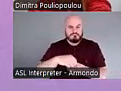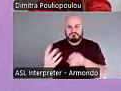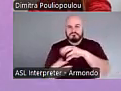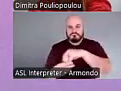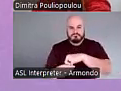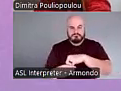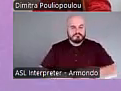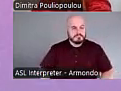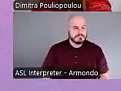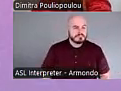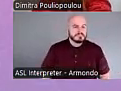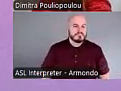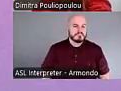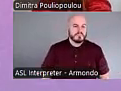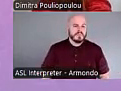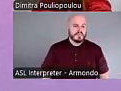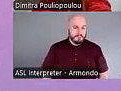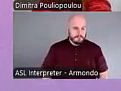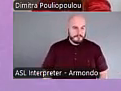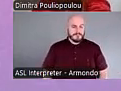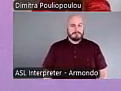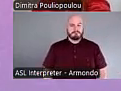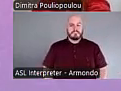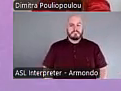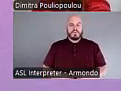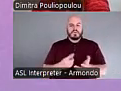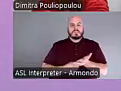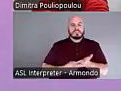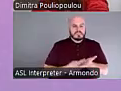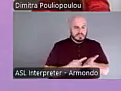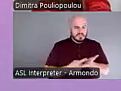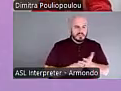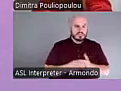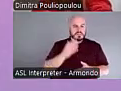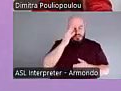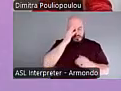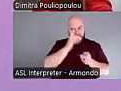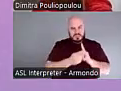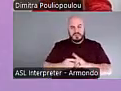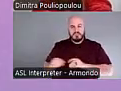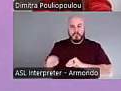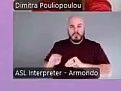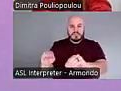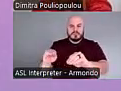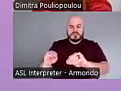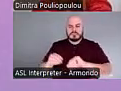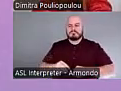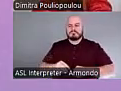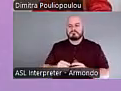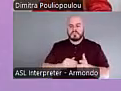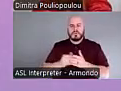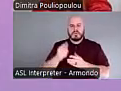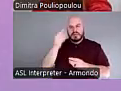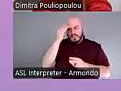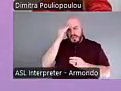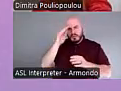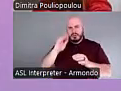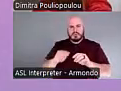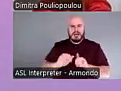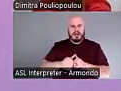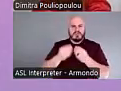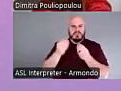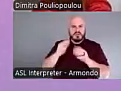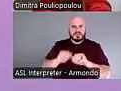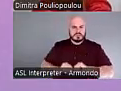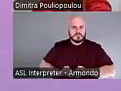So when we talk about knowledge translation and mobilization, we often think about dissemination and